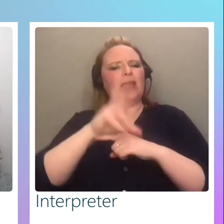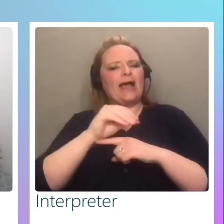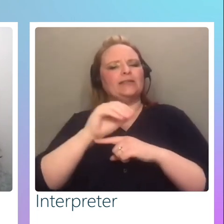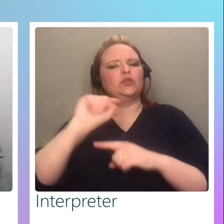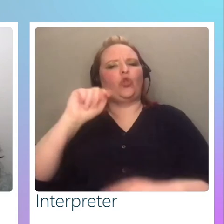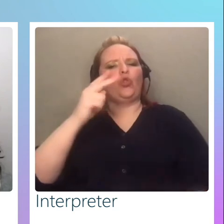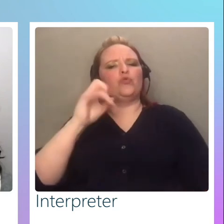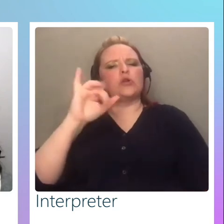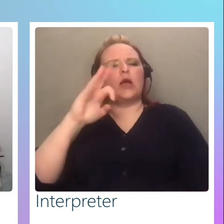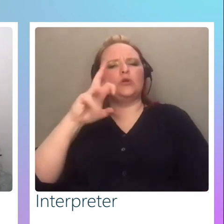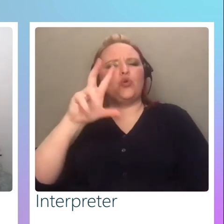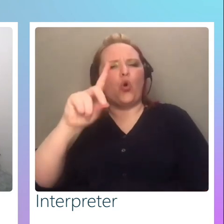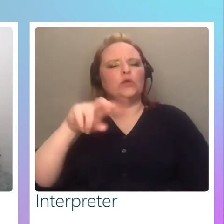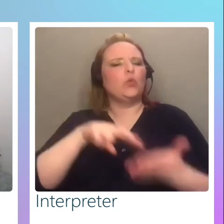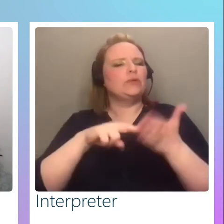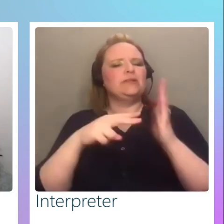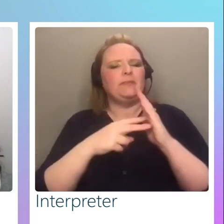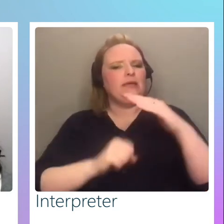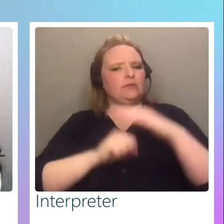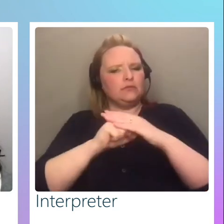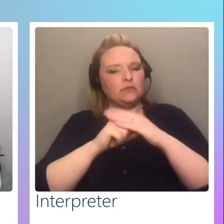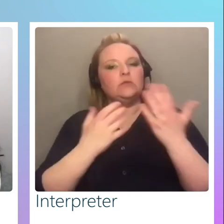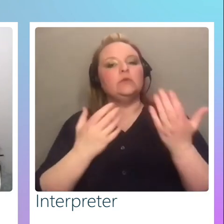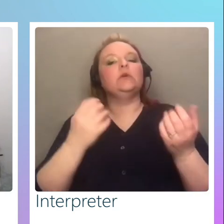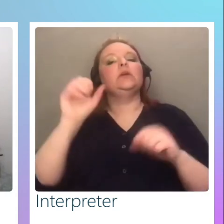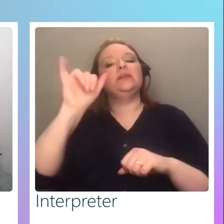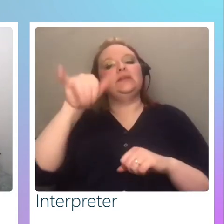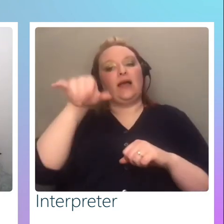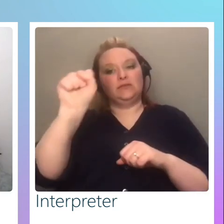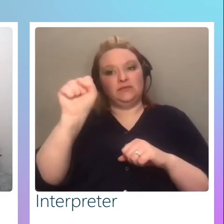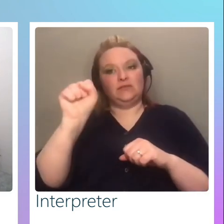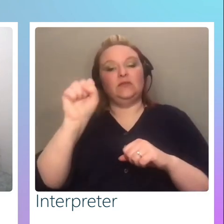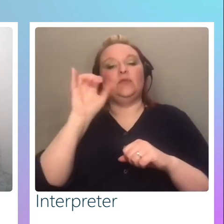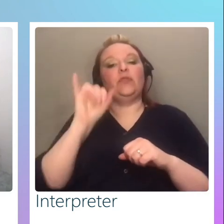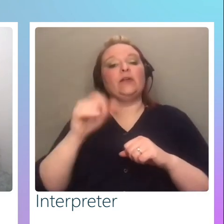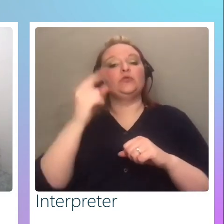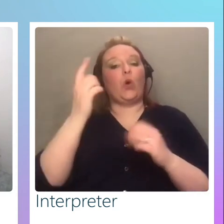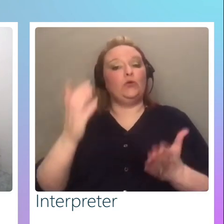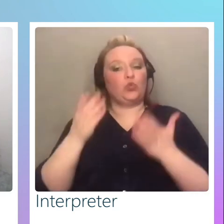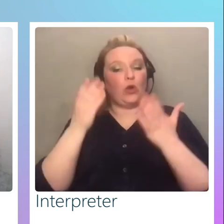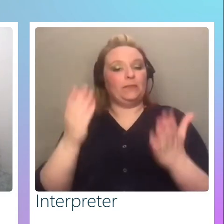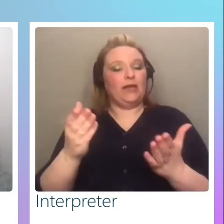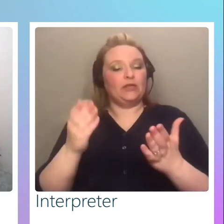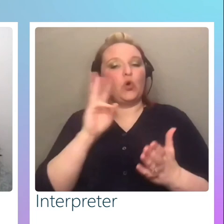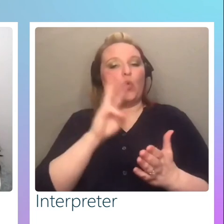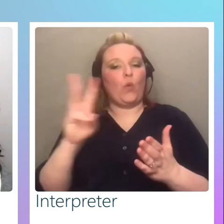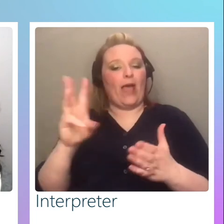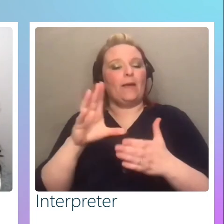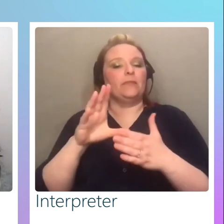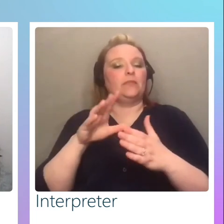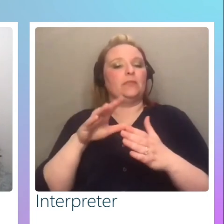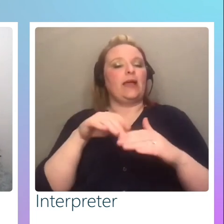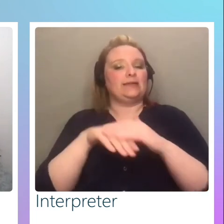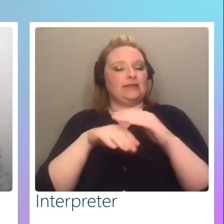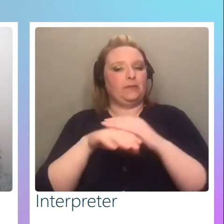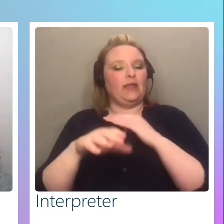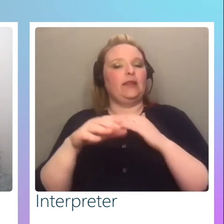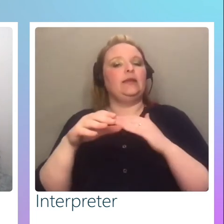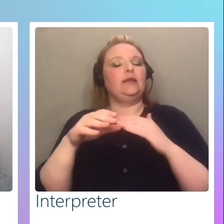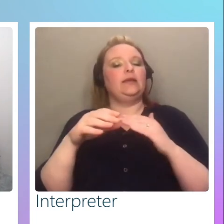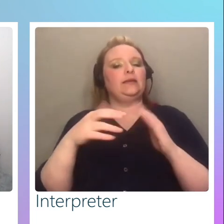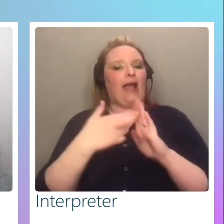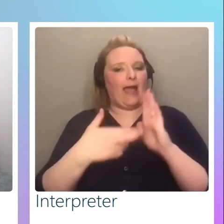means? Yes. So this is one of the recommendations in the Web Content Accessibility Guidelines that